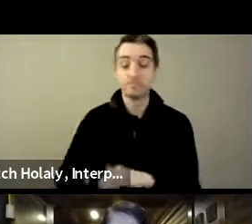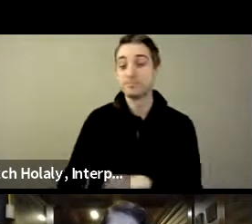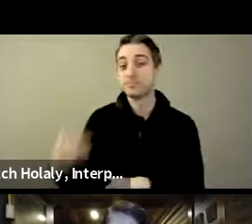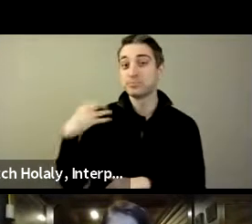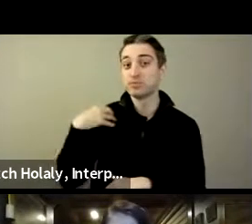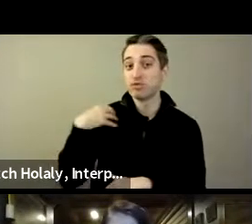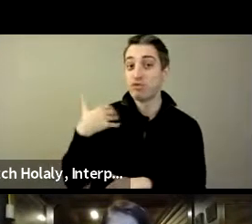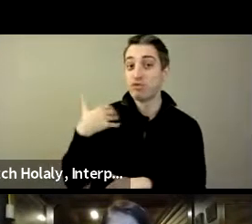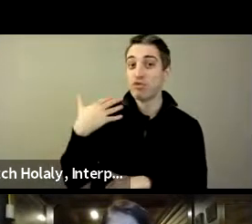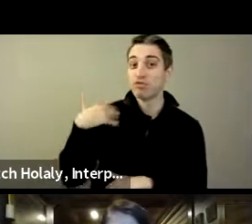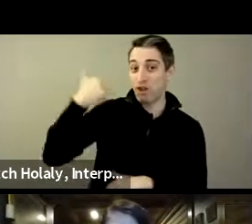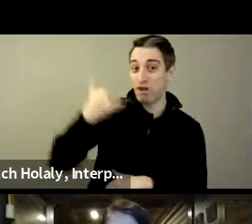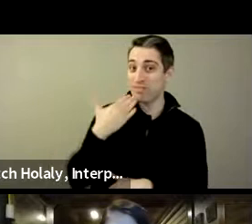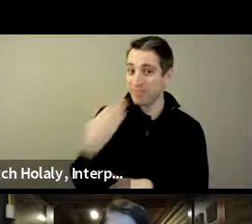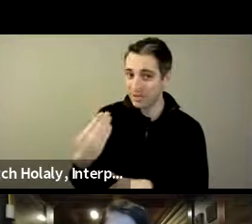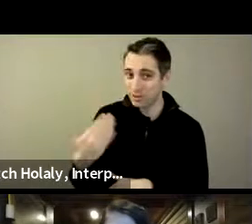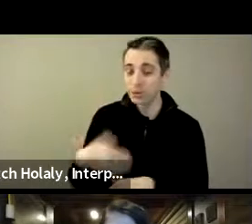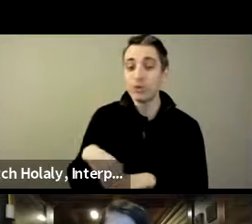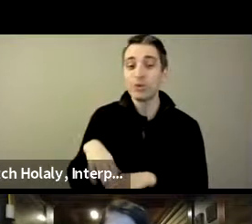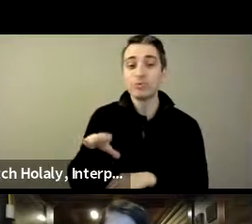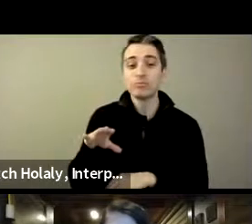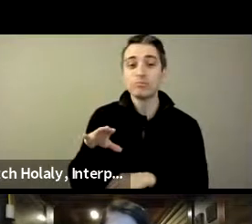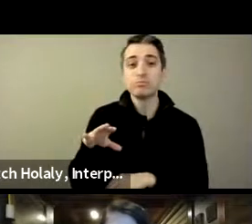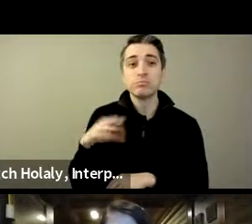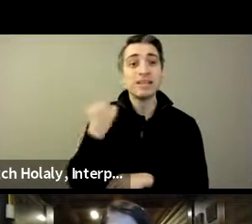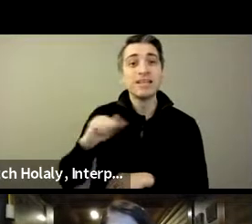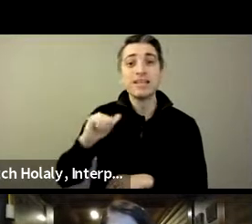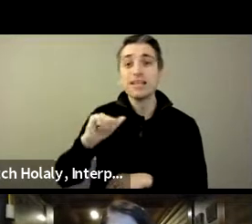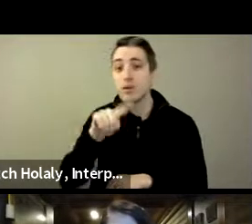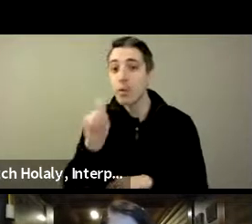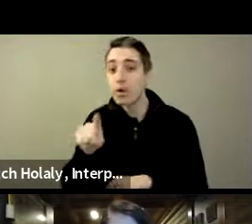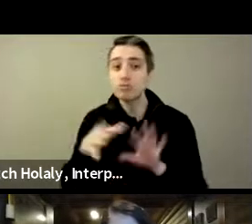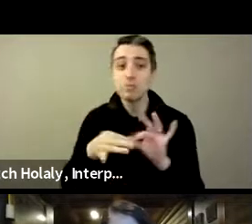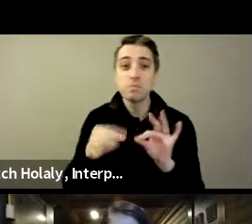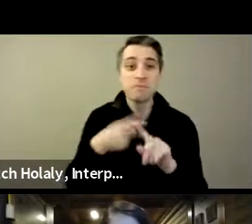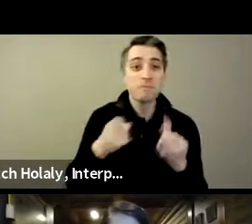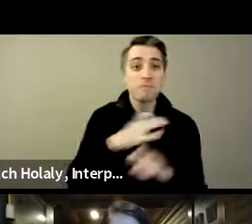from commissioners?